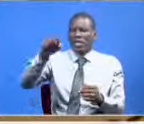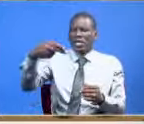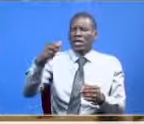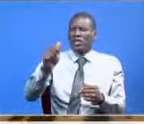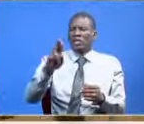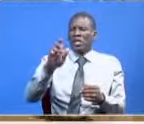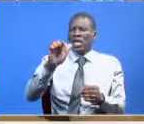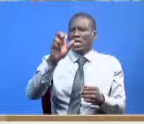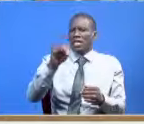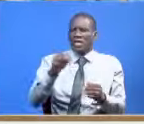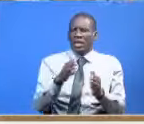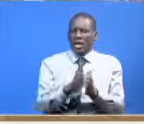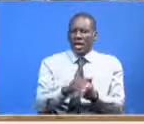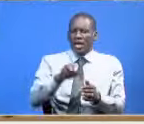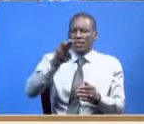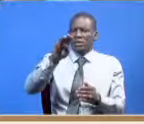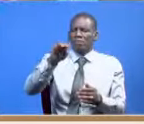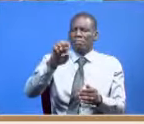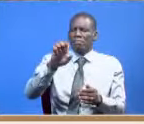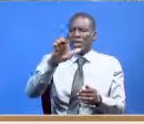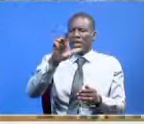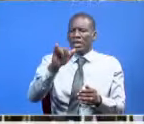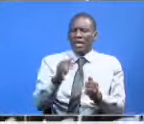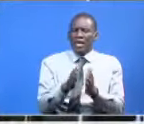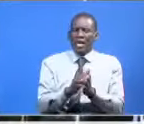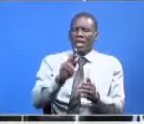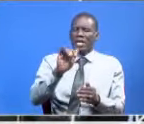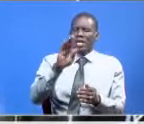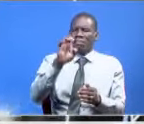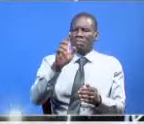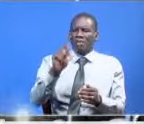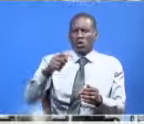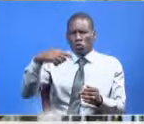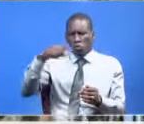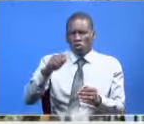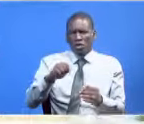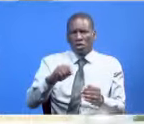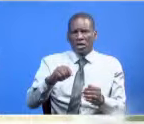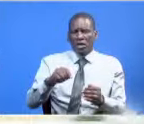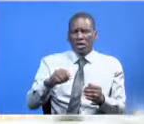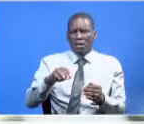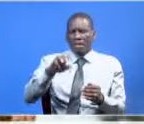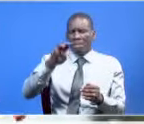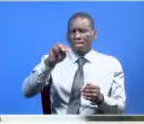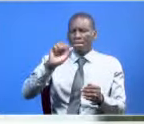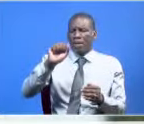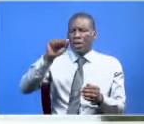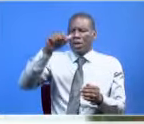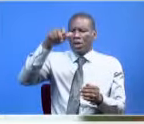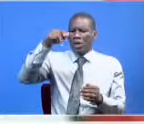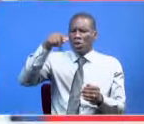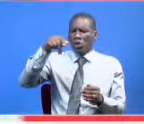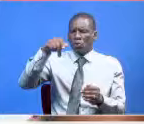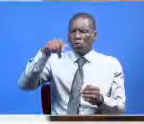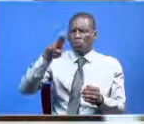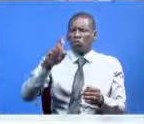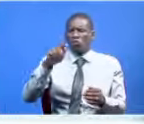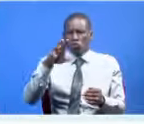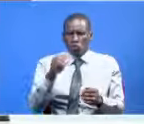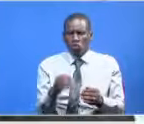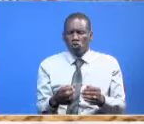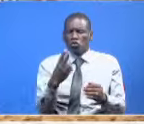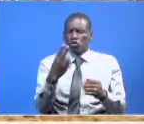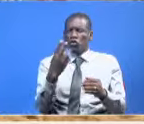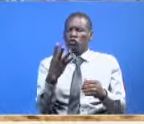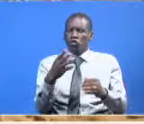Brian Melly and Edwin Kibet triumphed over Jairus Kipkosgei and Elfas Makuto in the men's final. Only 24 teams per gender